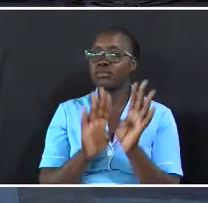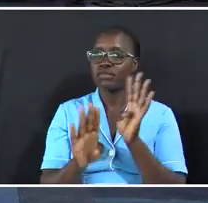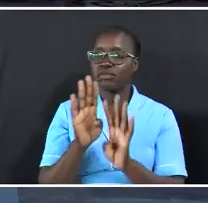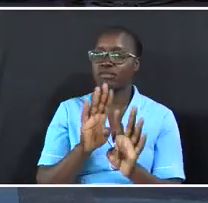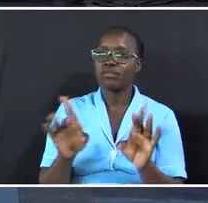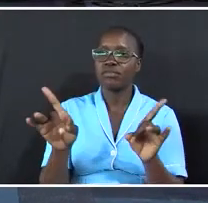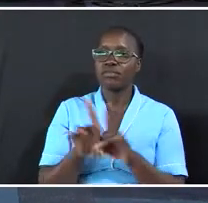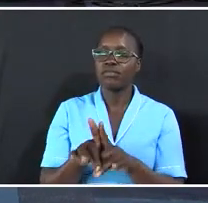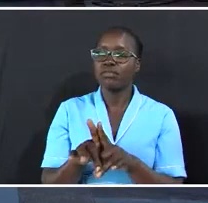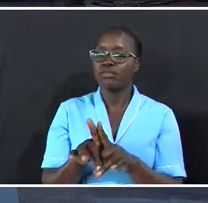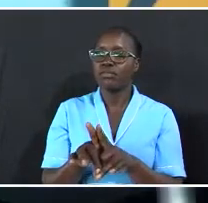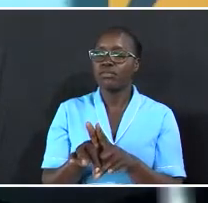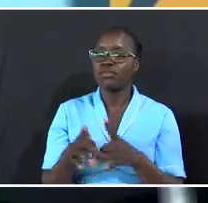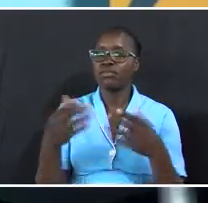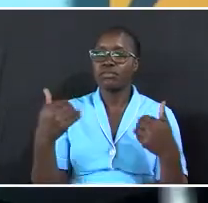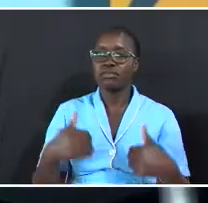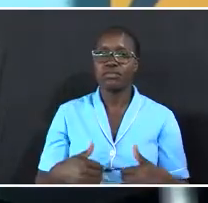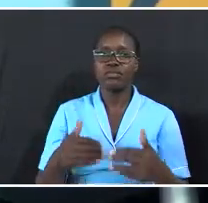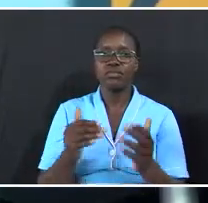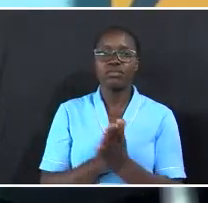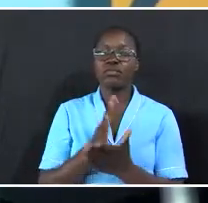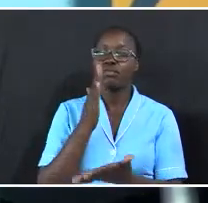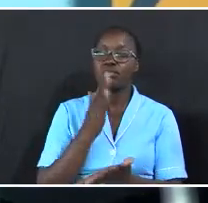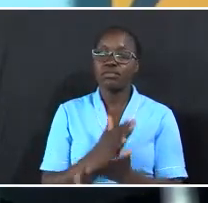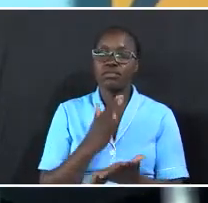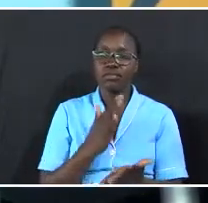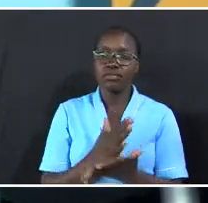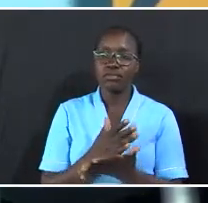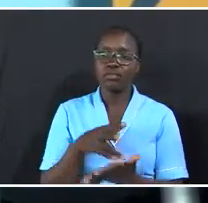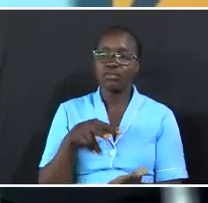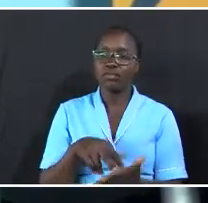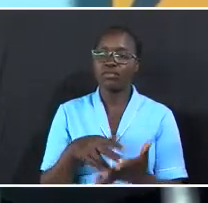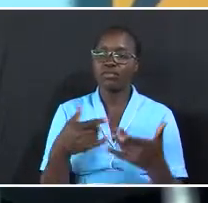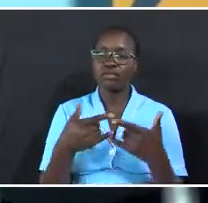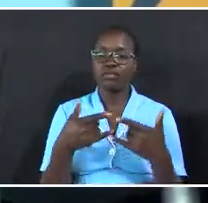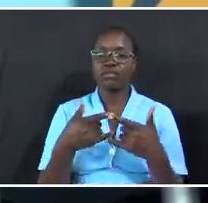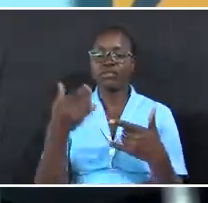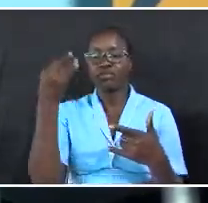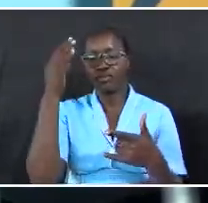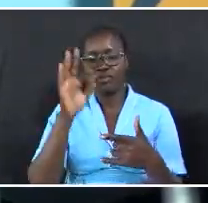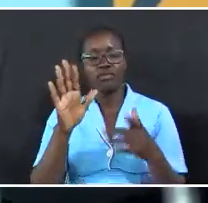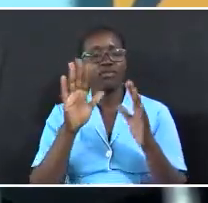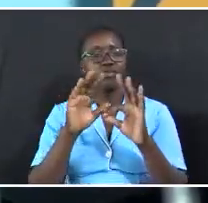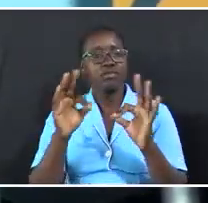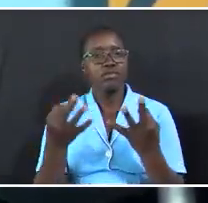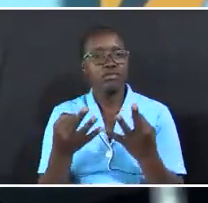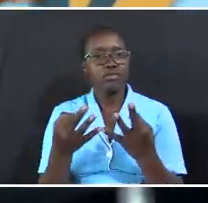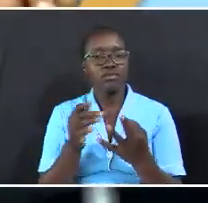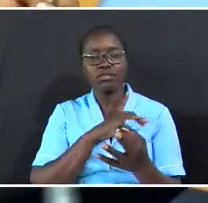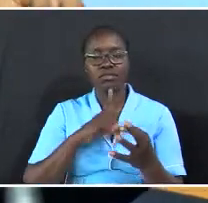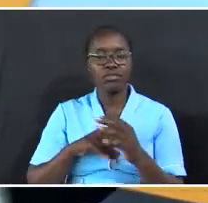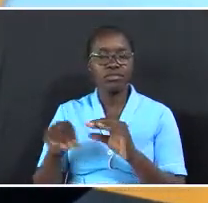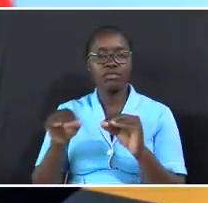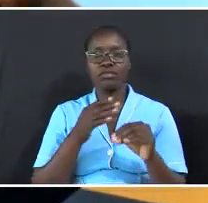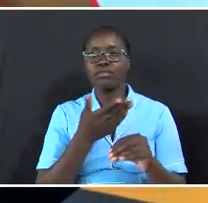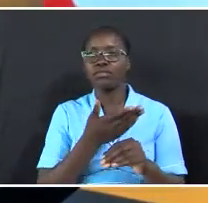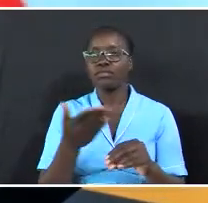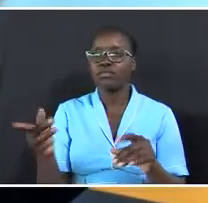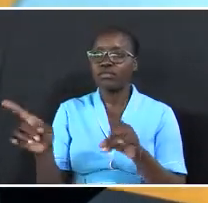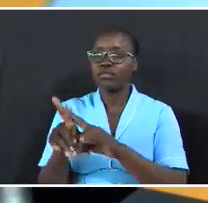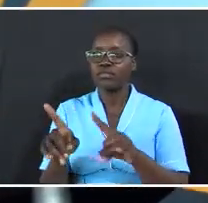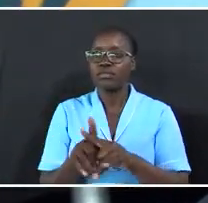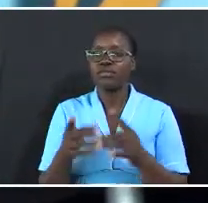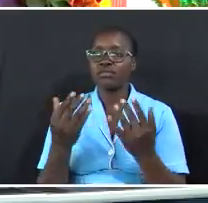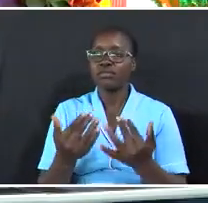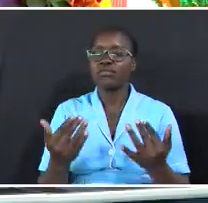like one who is indeed standing in the gap for your family. The Lord has put you there, even when your